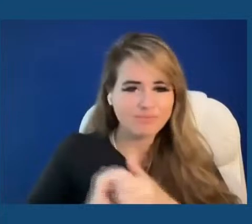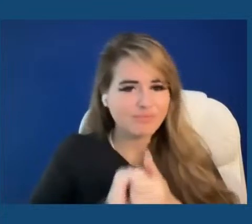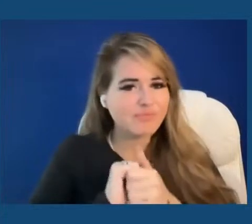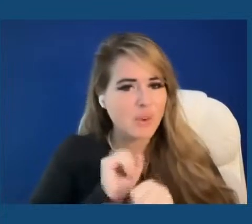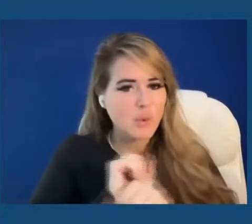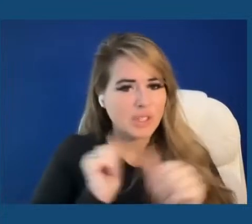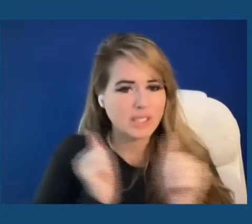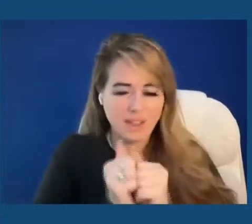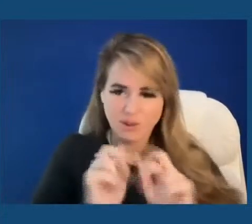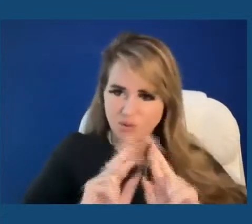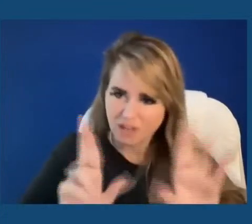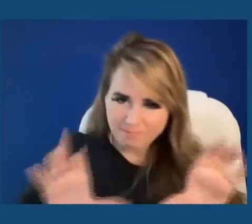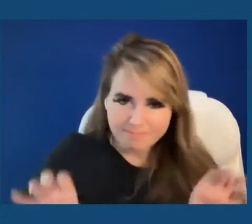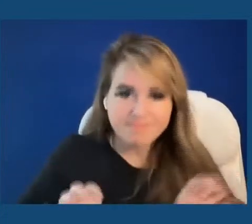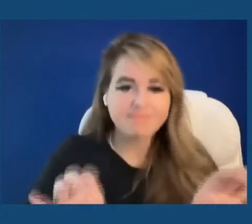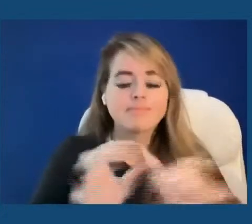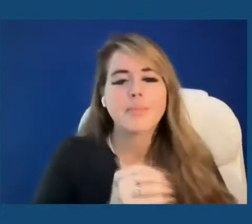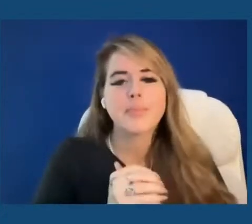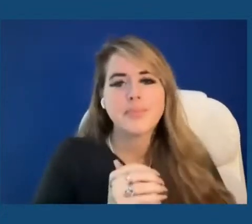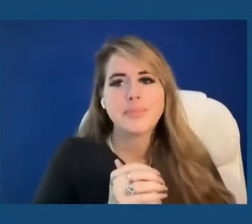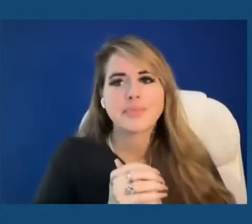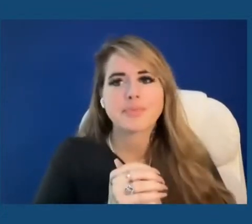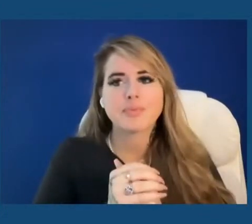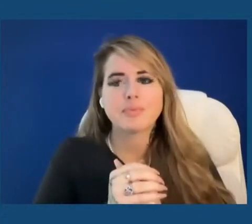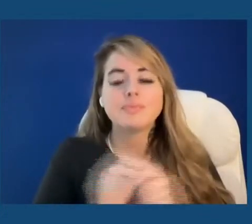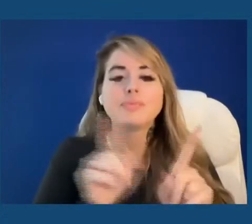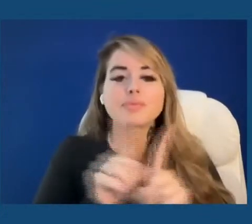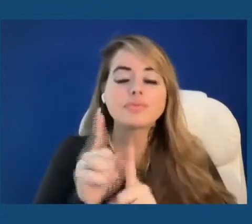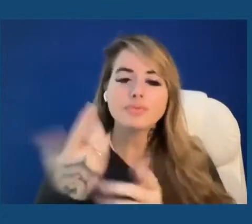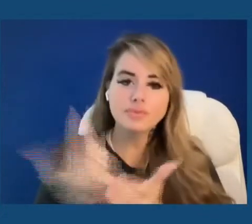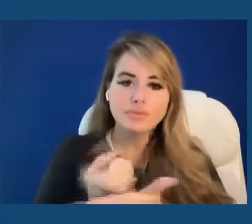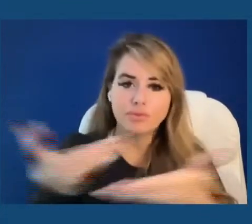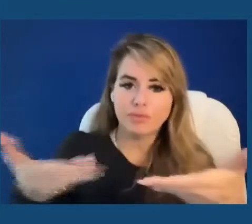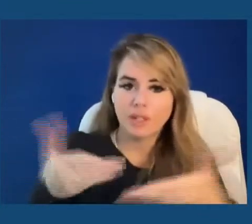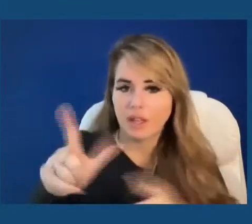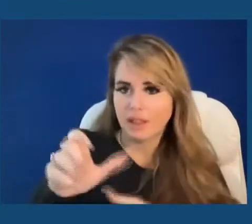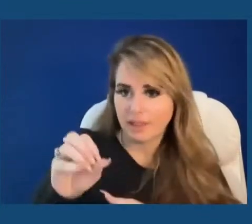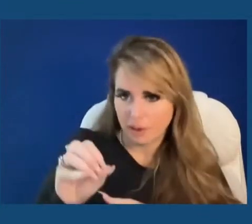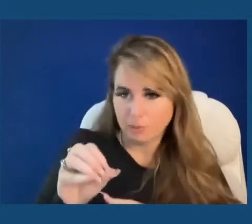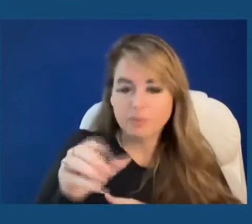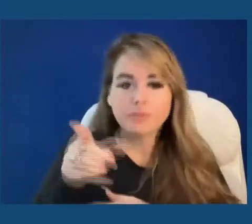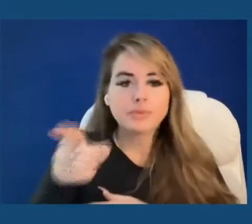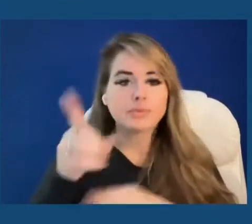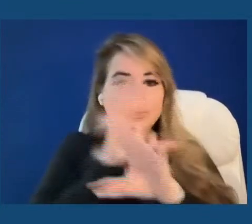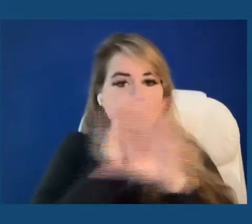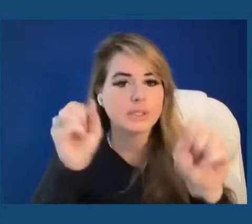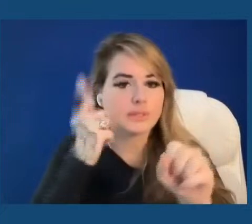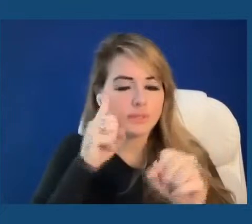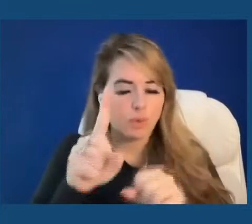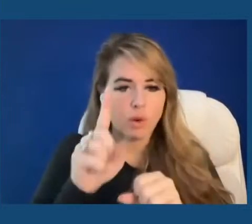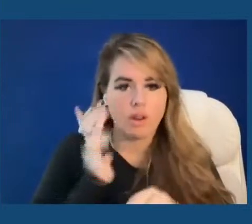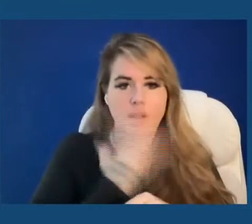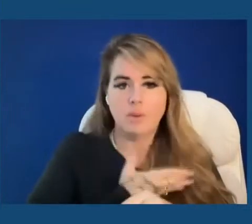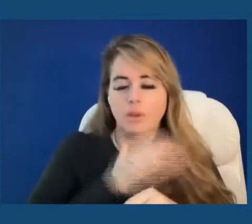work. I'd like to also introduce Leo Daunt, the president of the Montauk Chamber of Commerce.